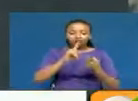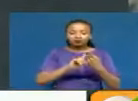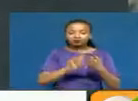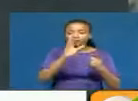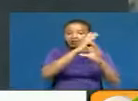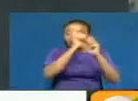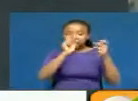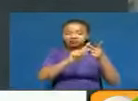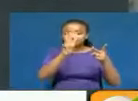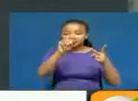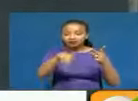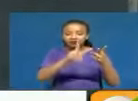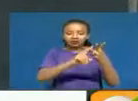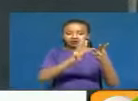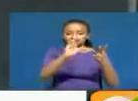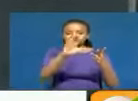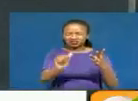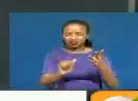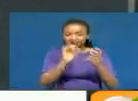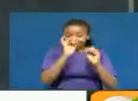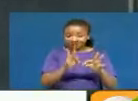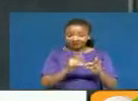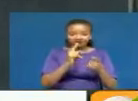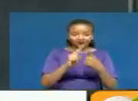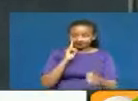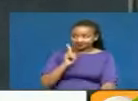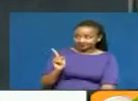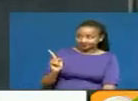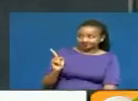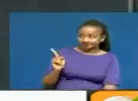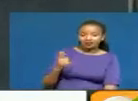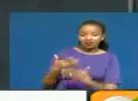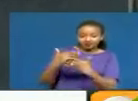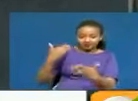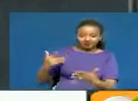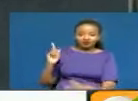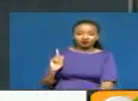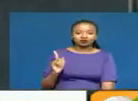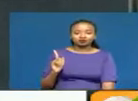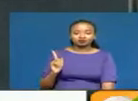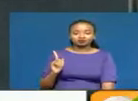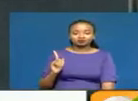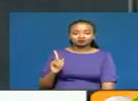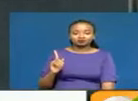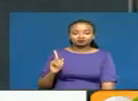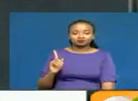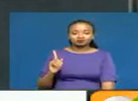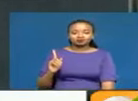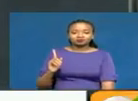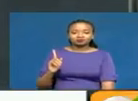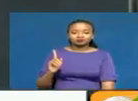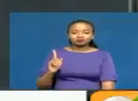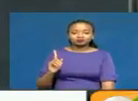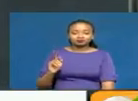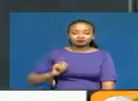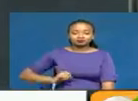MCA if, quote, "they have formally been charged in a court of law for an offence related to corruption or economic crimes and the case